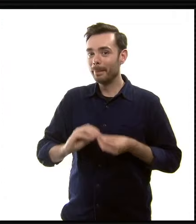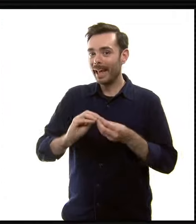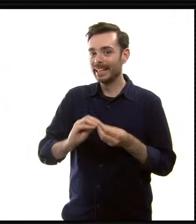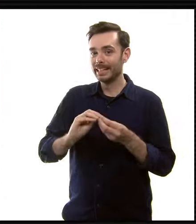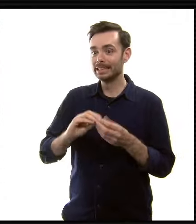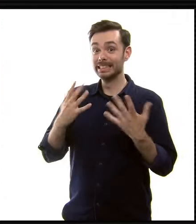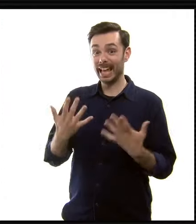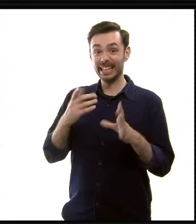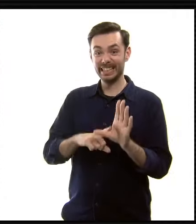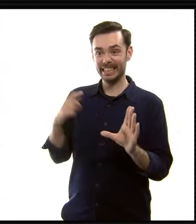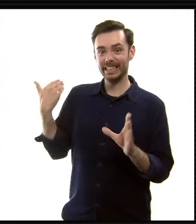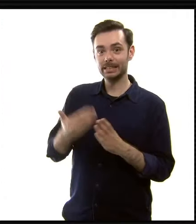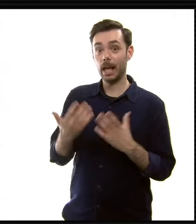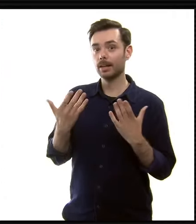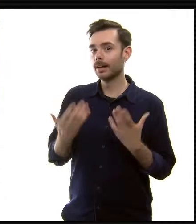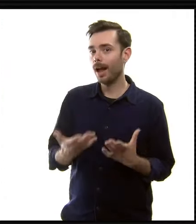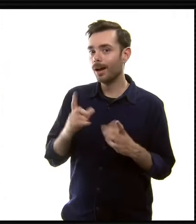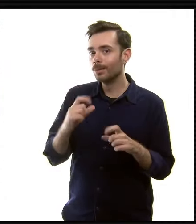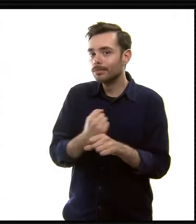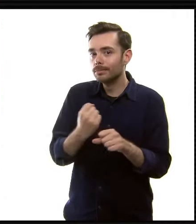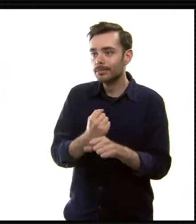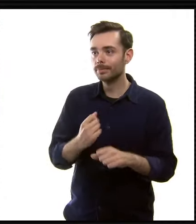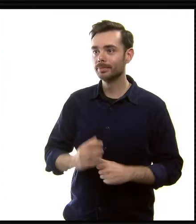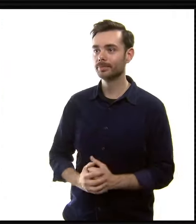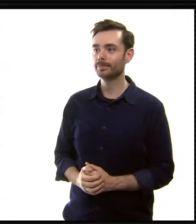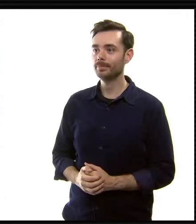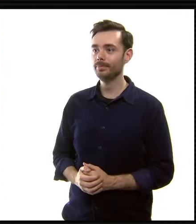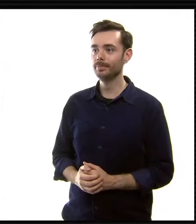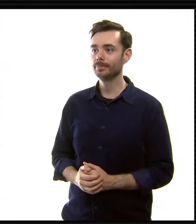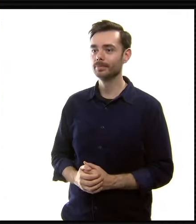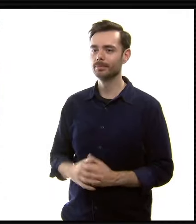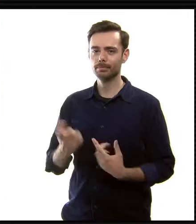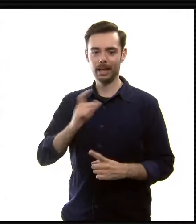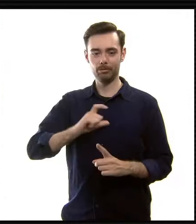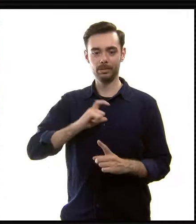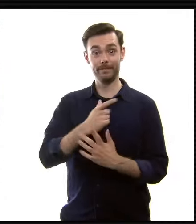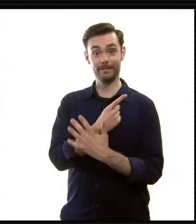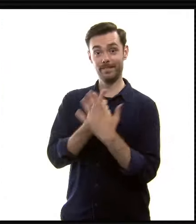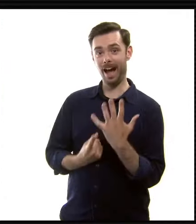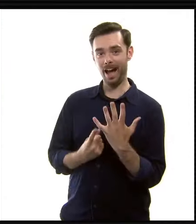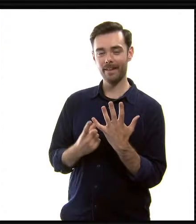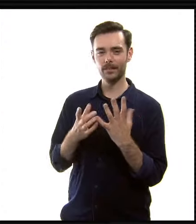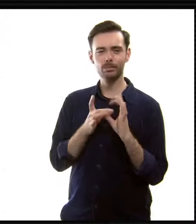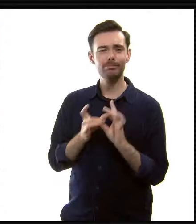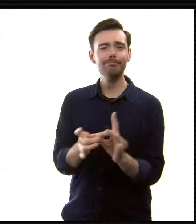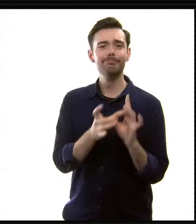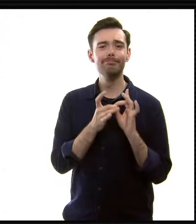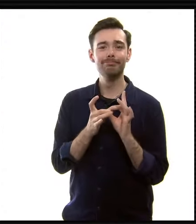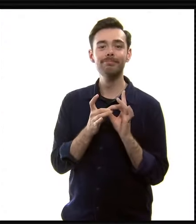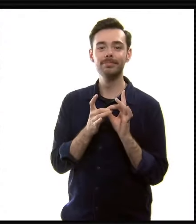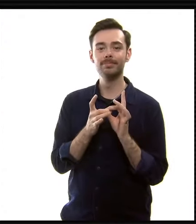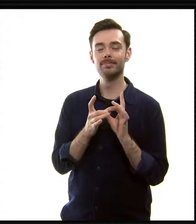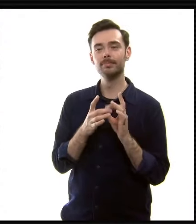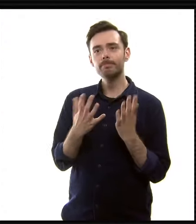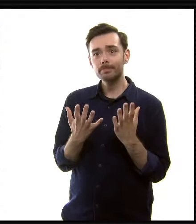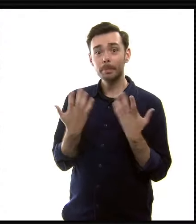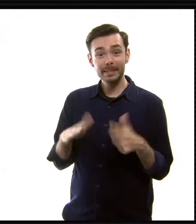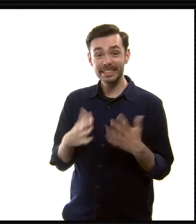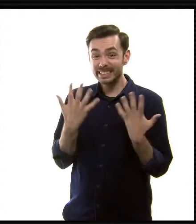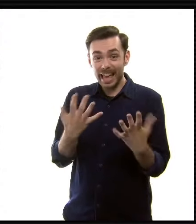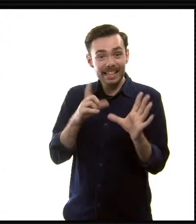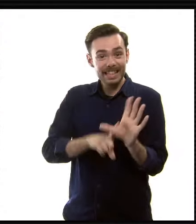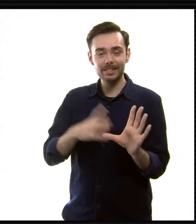now? So our 5 friends, they've always been together, right? And for the 10-year anniversary, we wanted to do something special. We wanted to celebrate